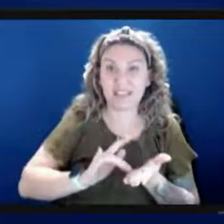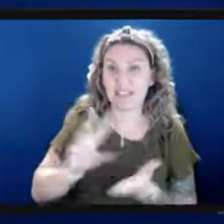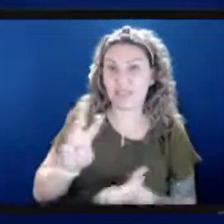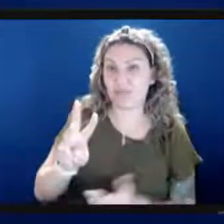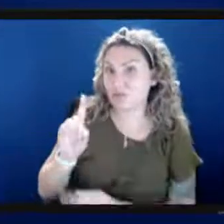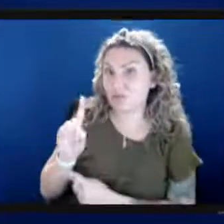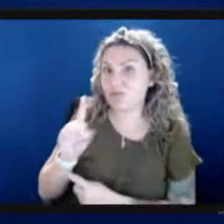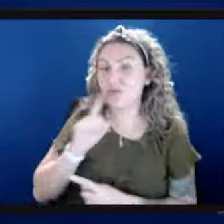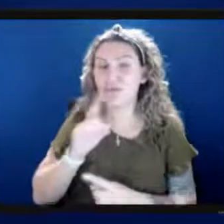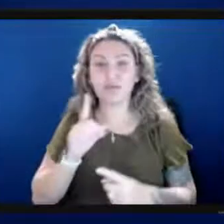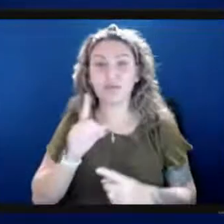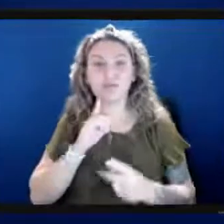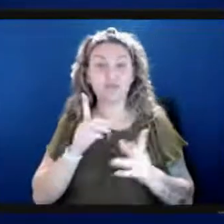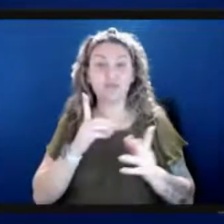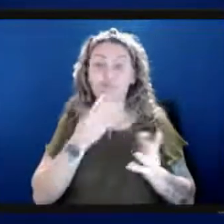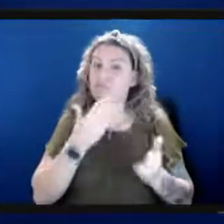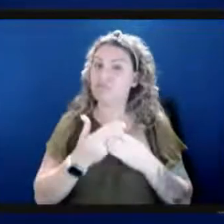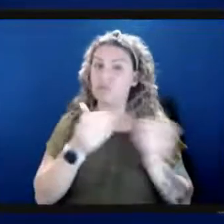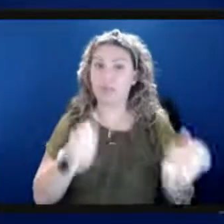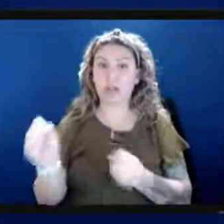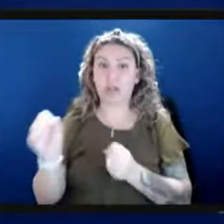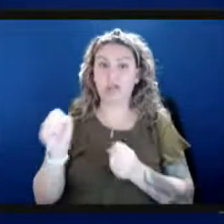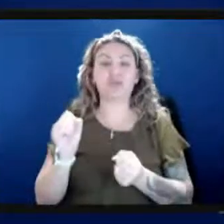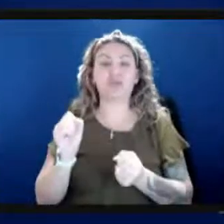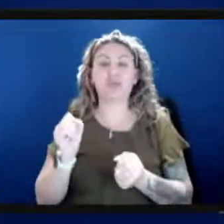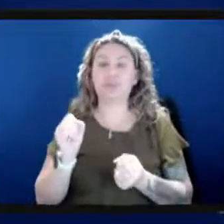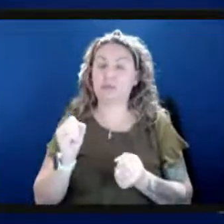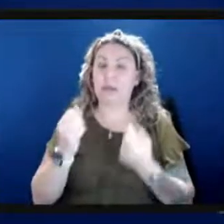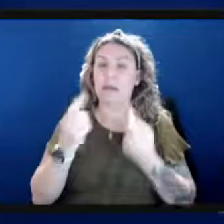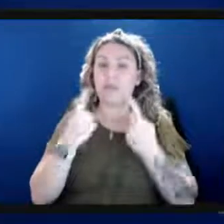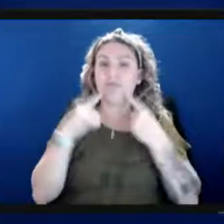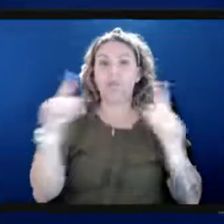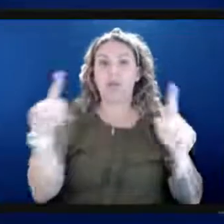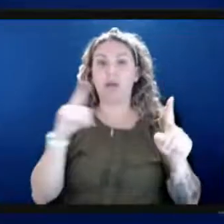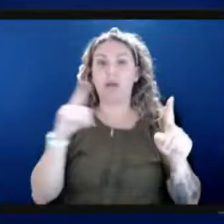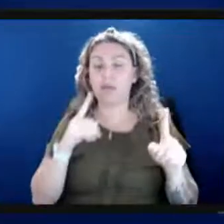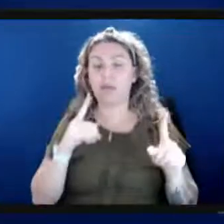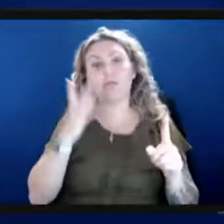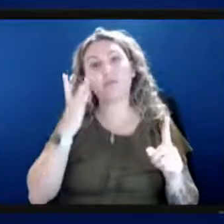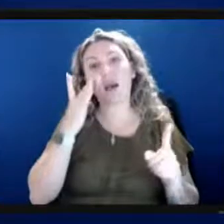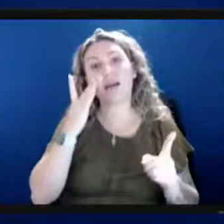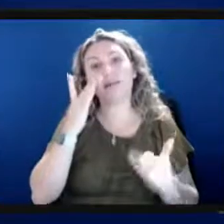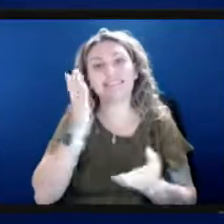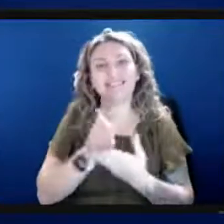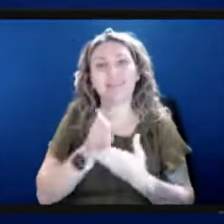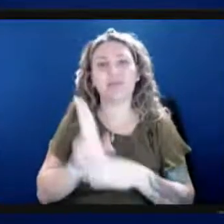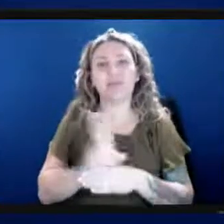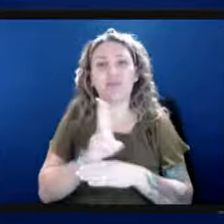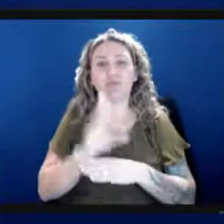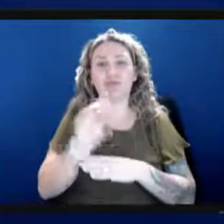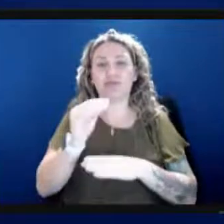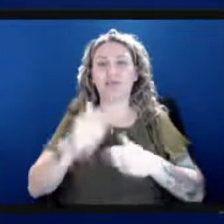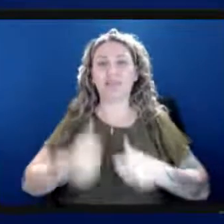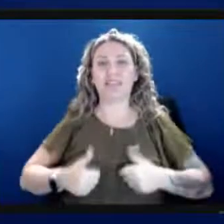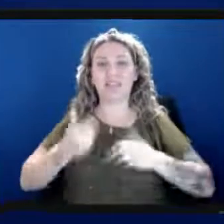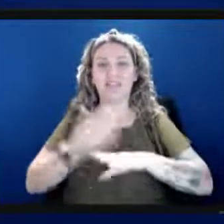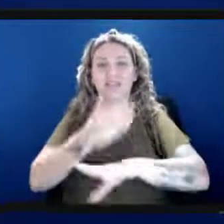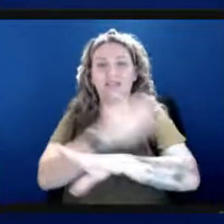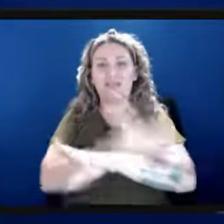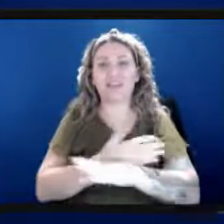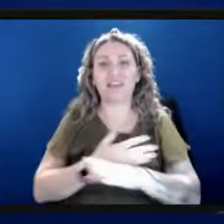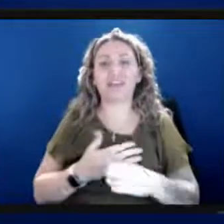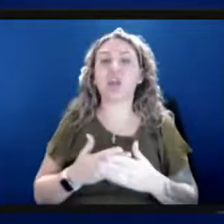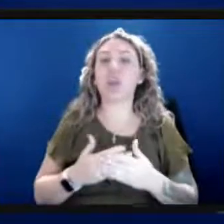strategy which really works in the long run because people stop using, helps them get their lives better. their psychosocial life